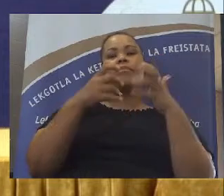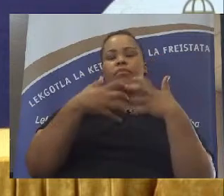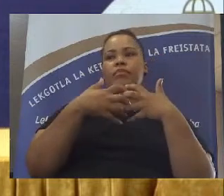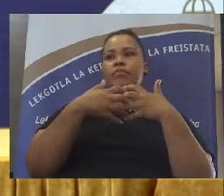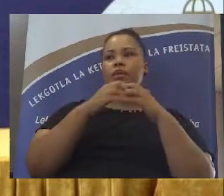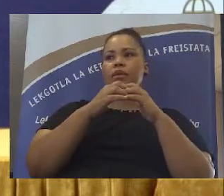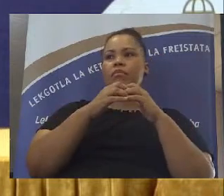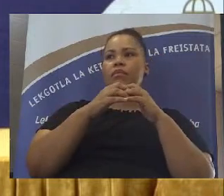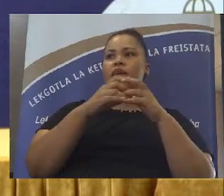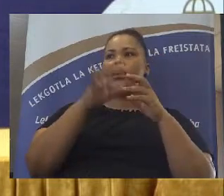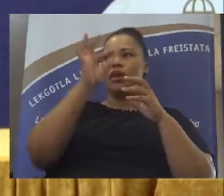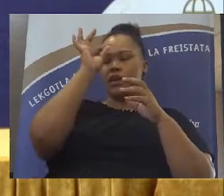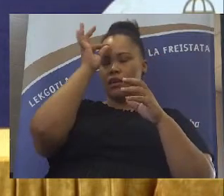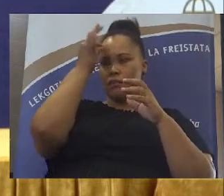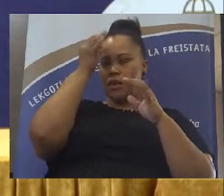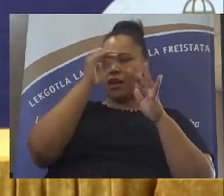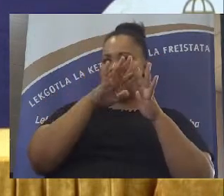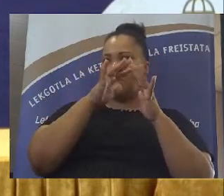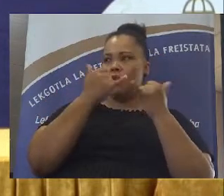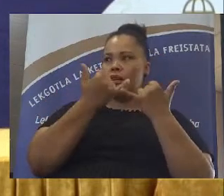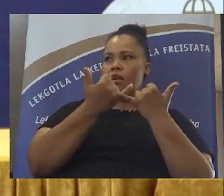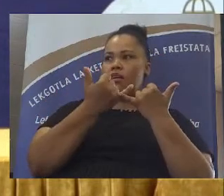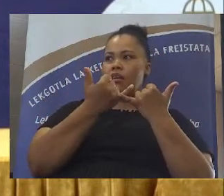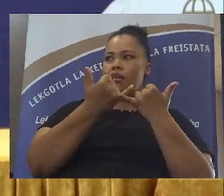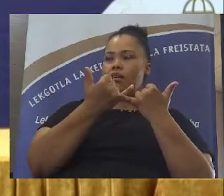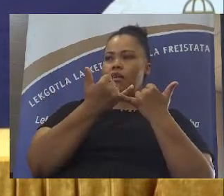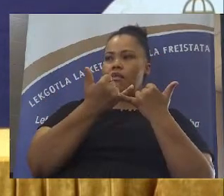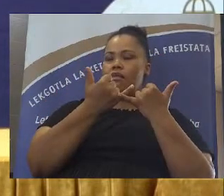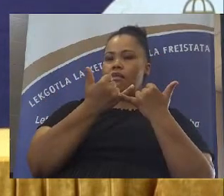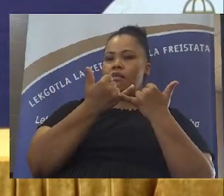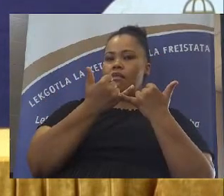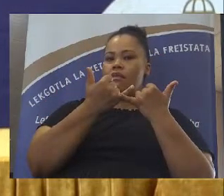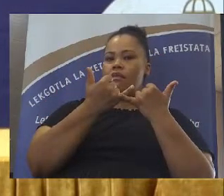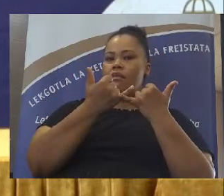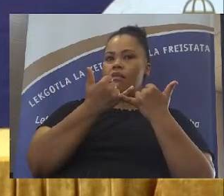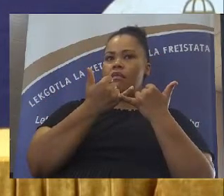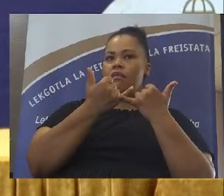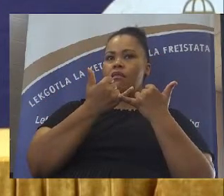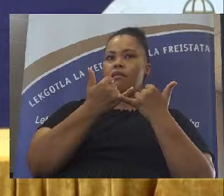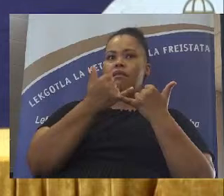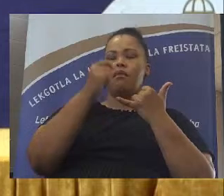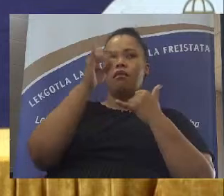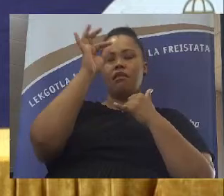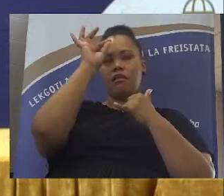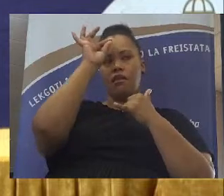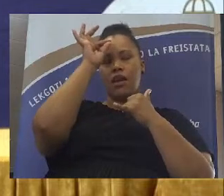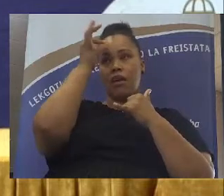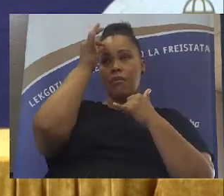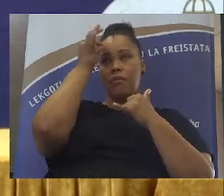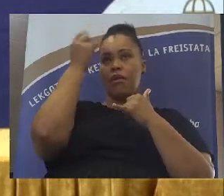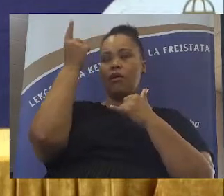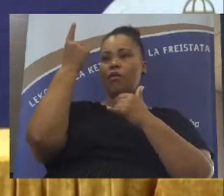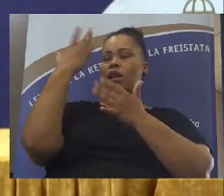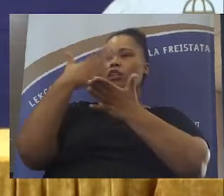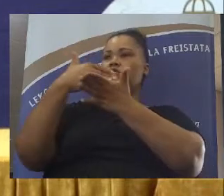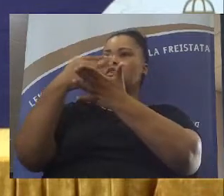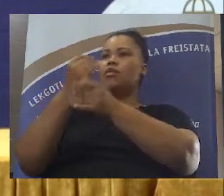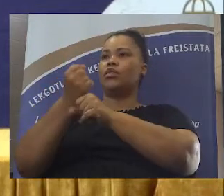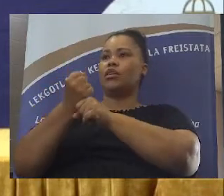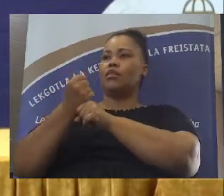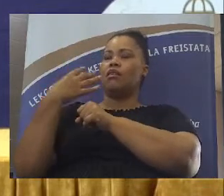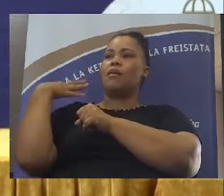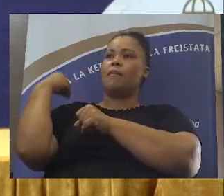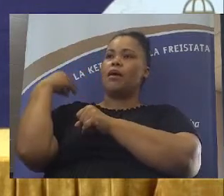a state-owned company in terms of the Companies Act, and the state to be the sole shareholder with the minister as the